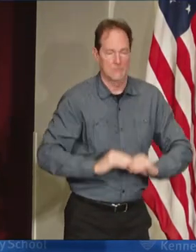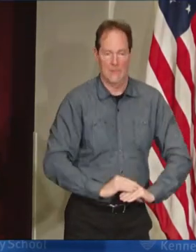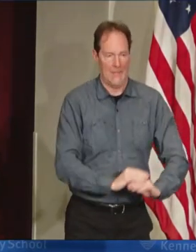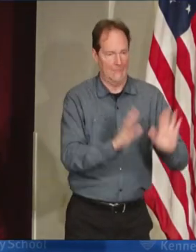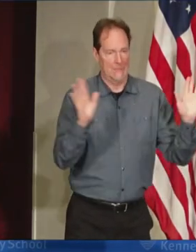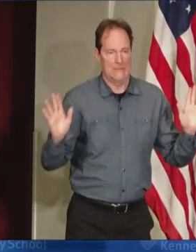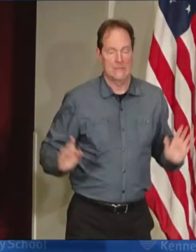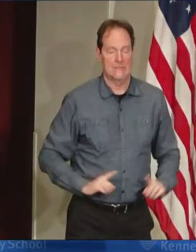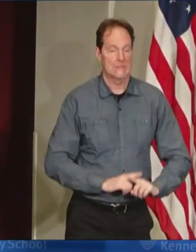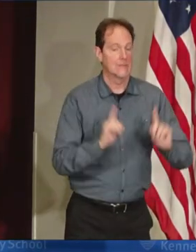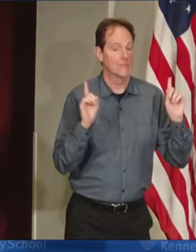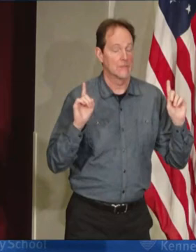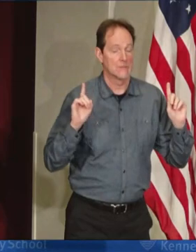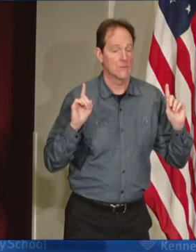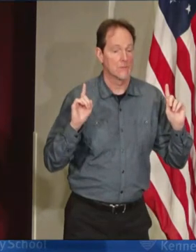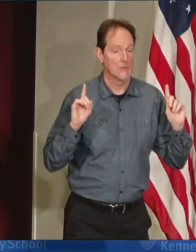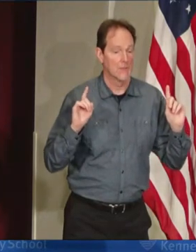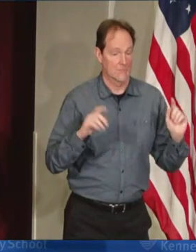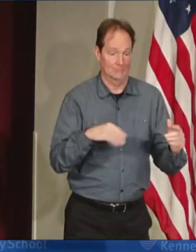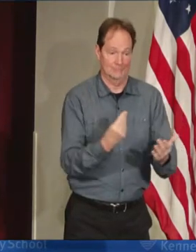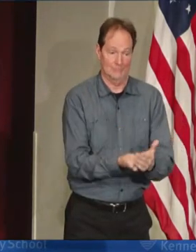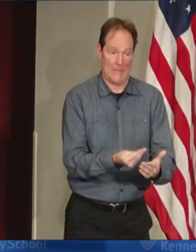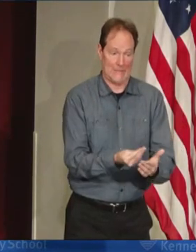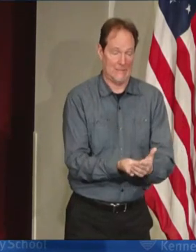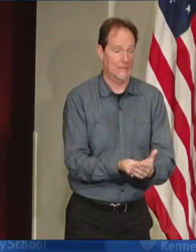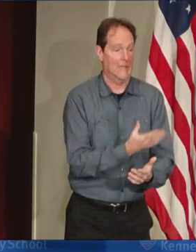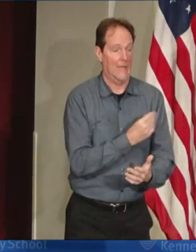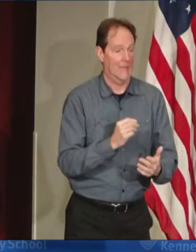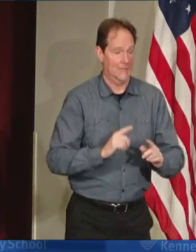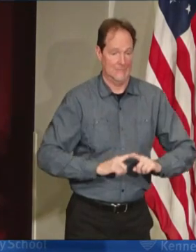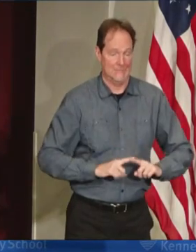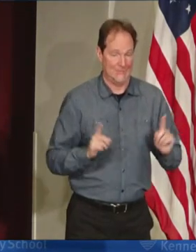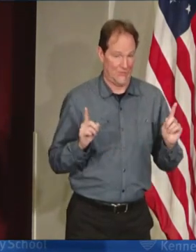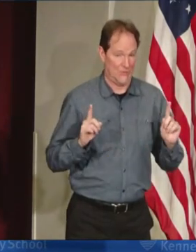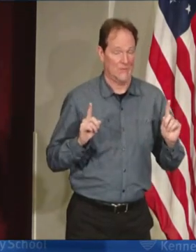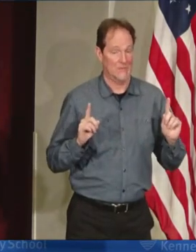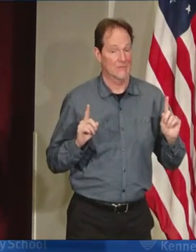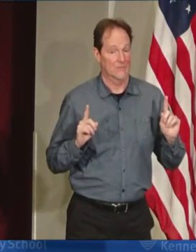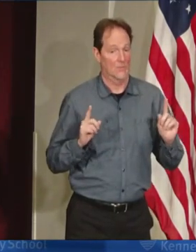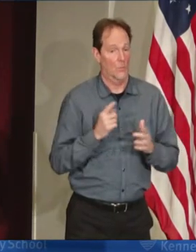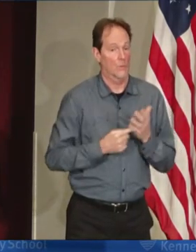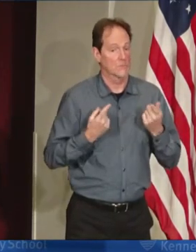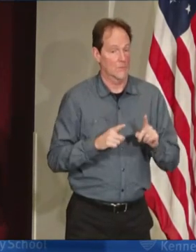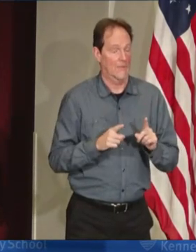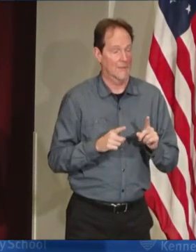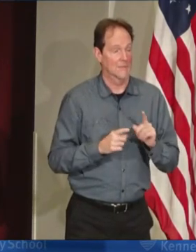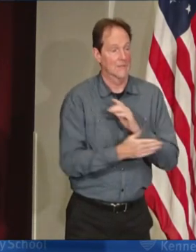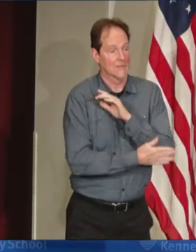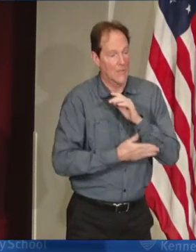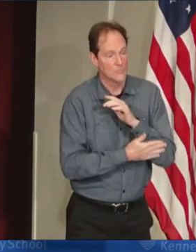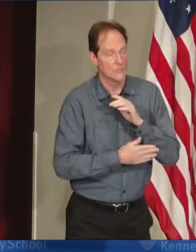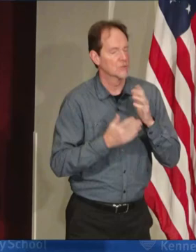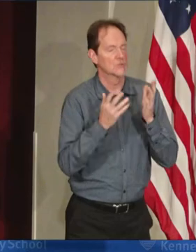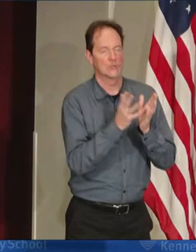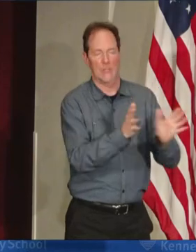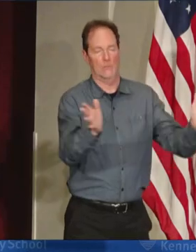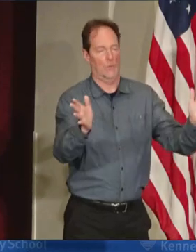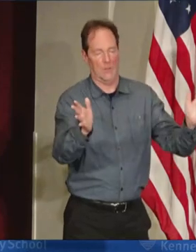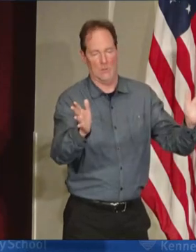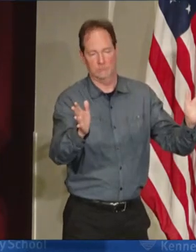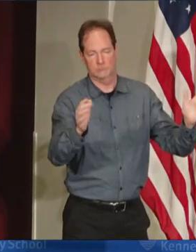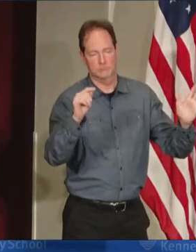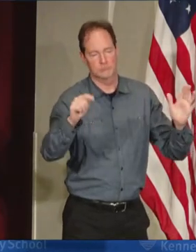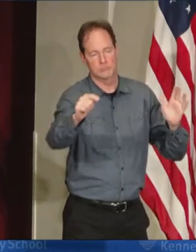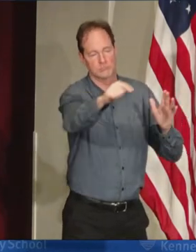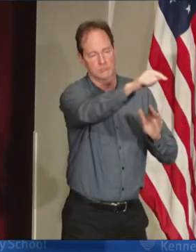the difference being money and the difference being what was going on in countries in general. You know, were